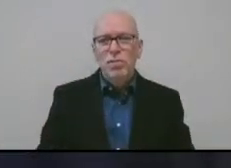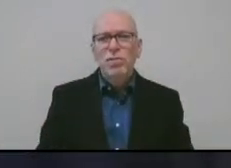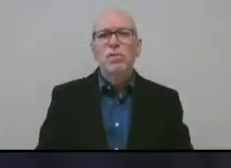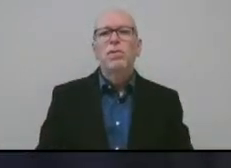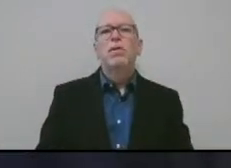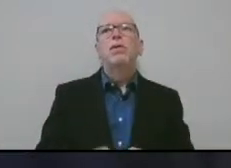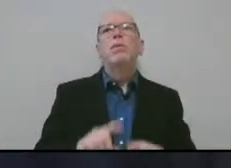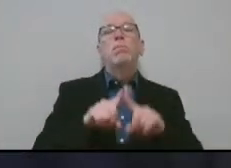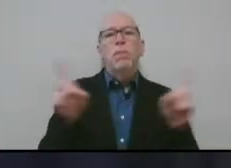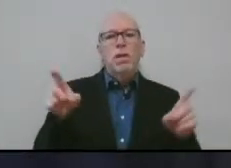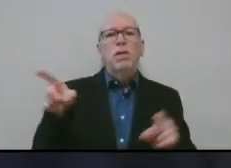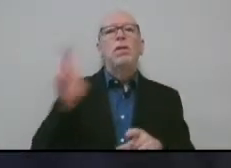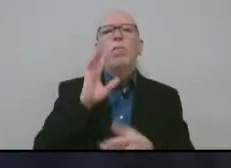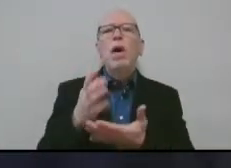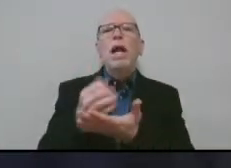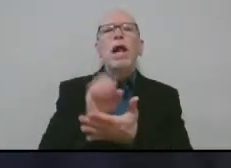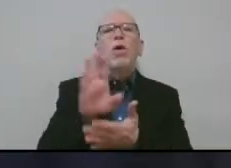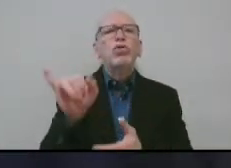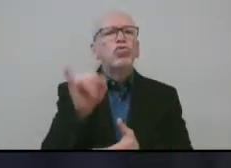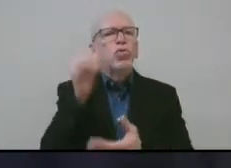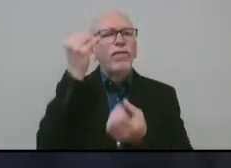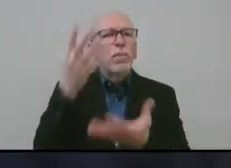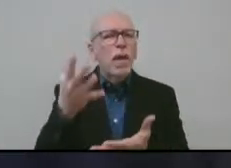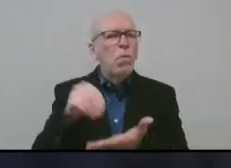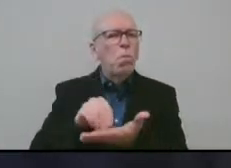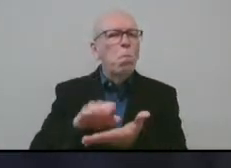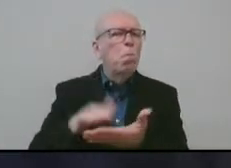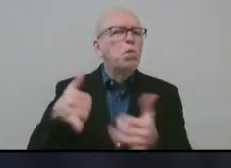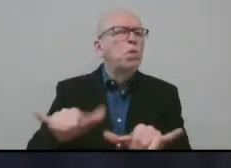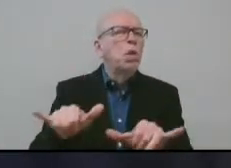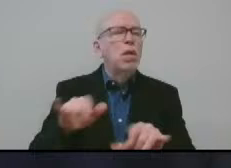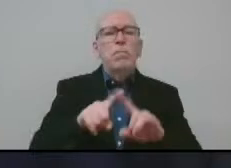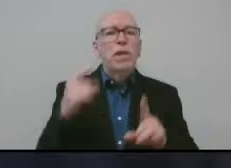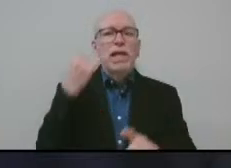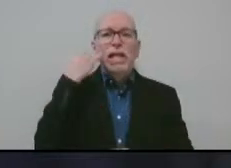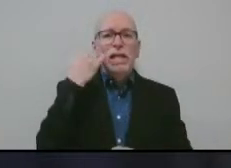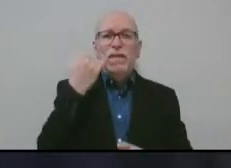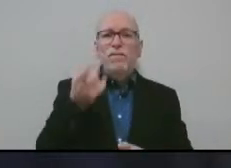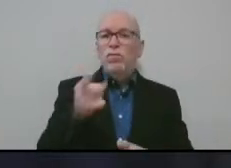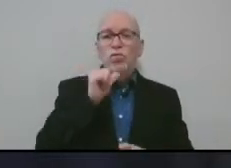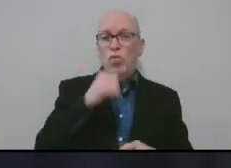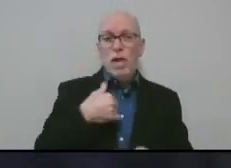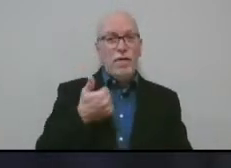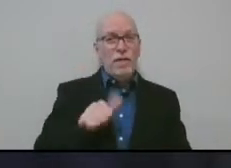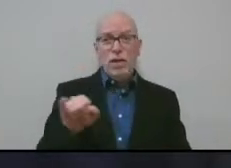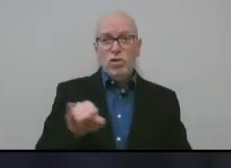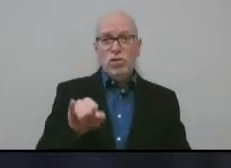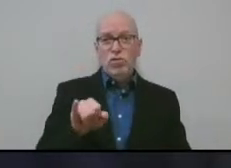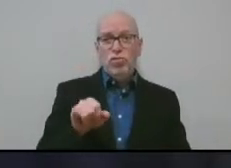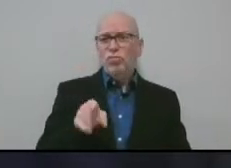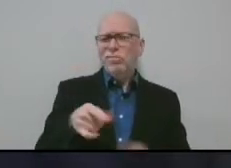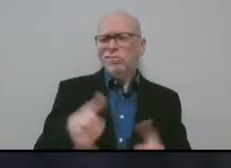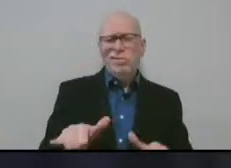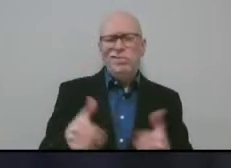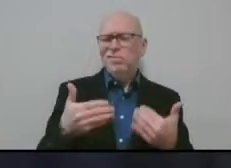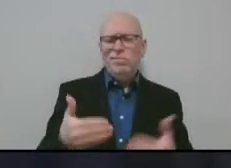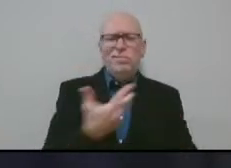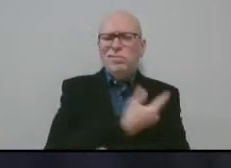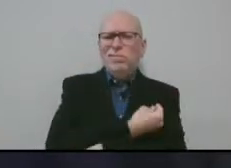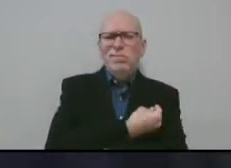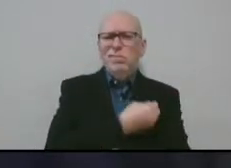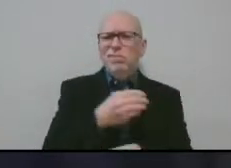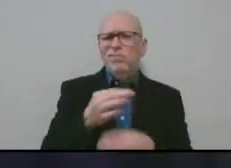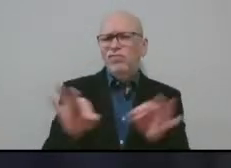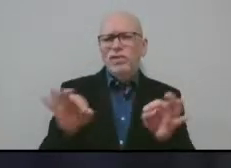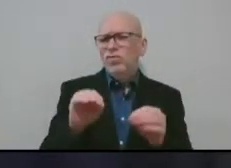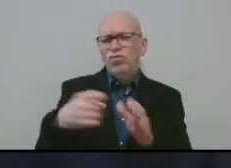will collect insurance information at all sites, but if you do not have insurance, then you will still get the vaccine again at